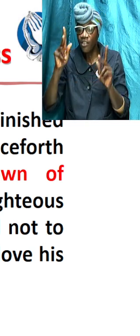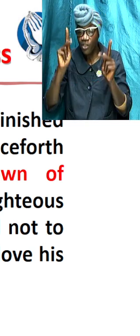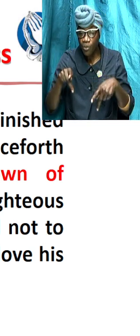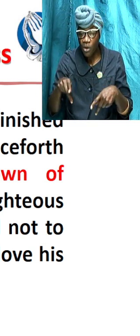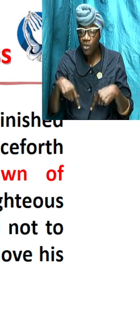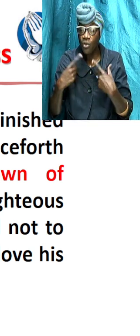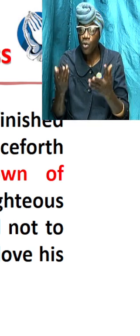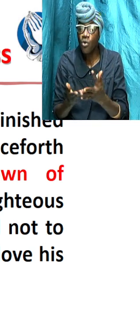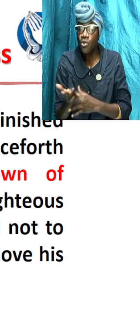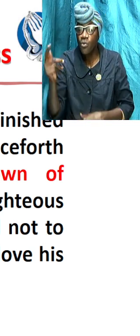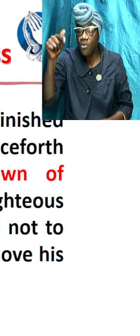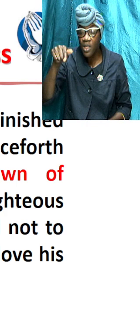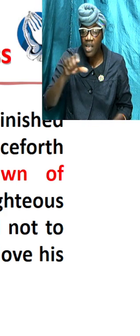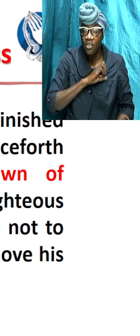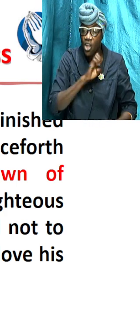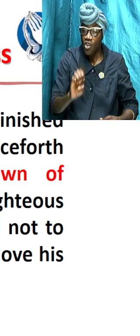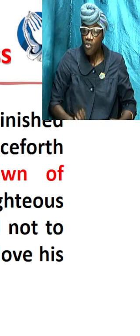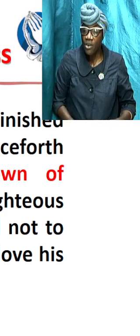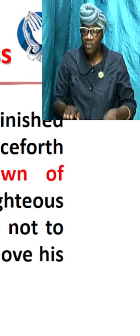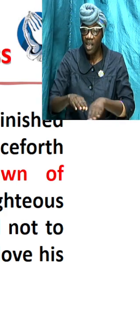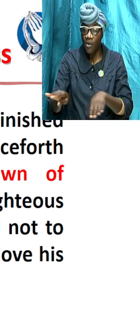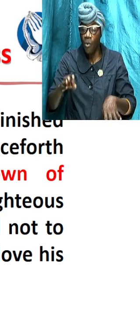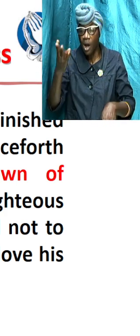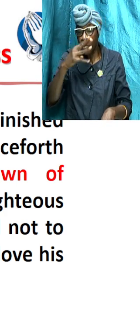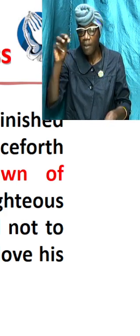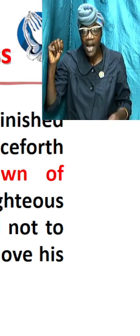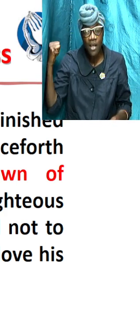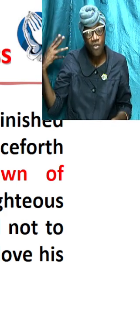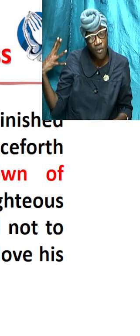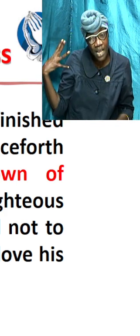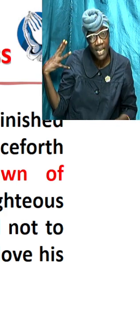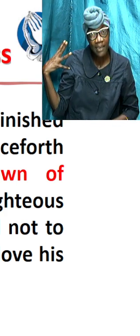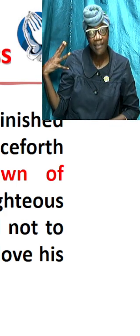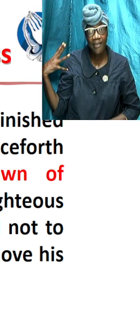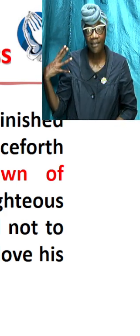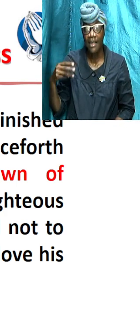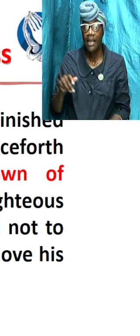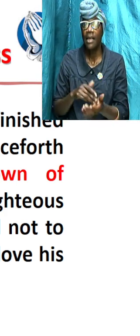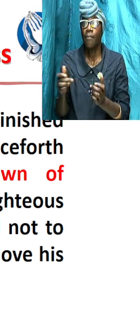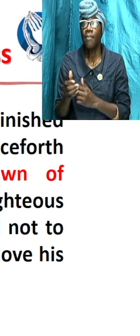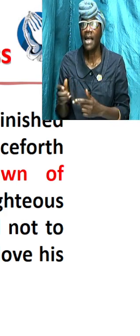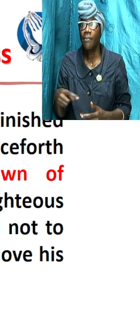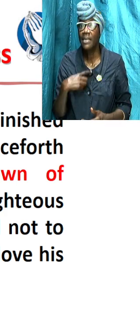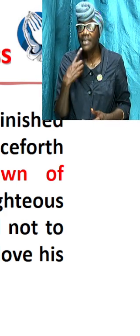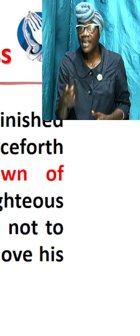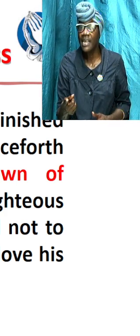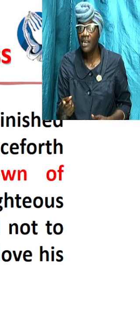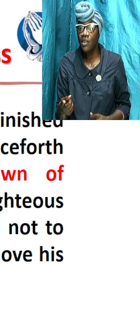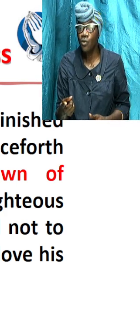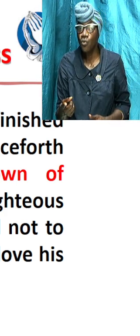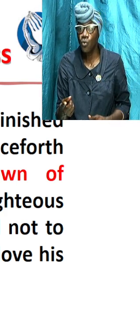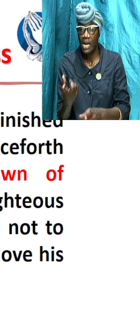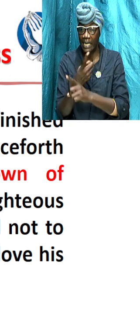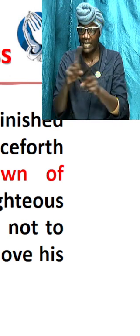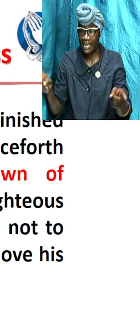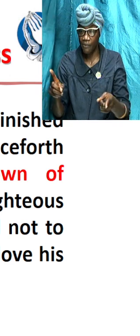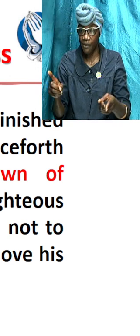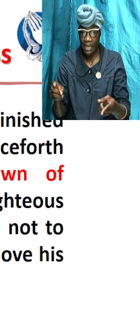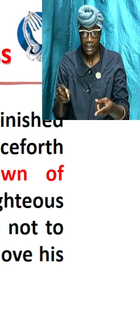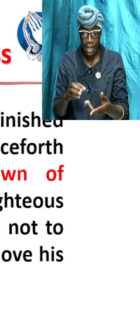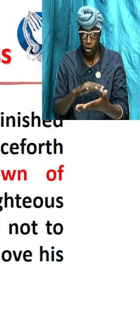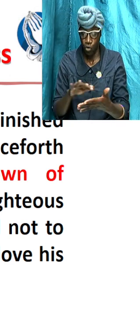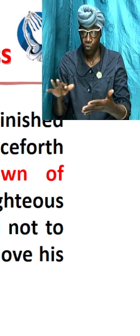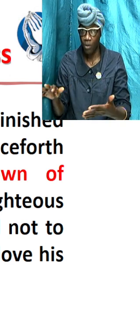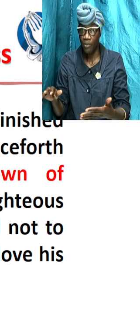this Christian walk by grace. Amen. The Bible tells you different scriptures that highlight about this crown